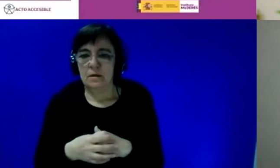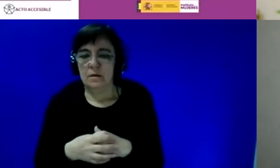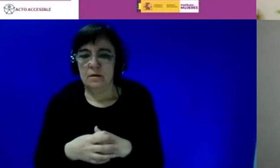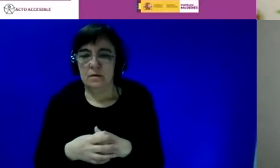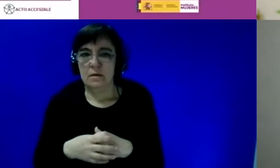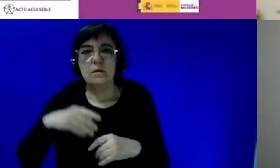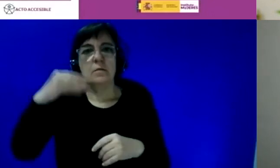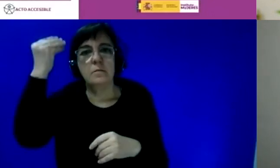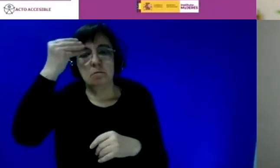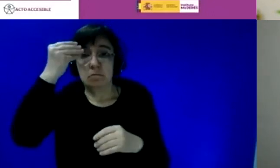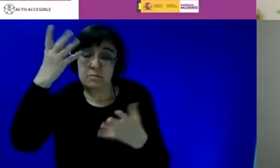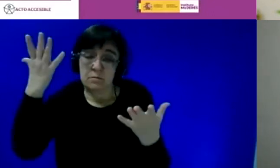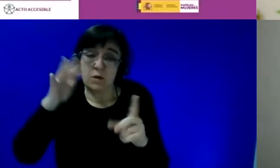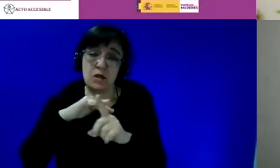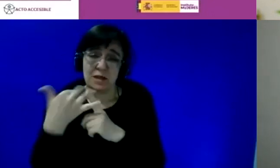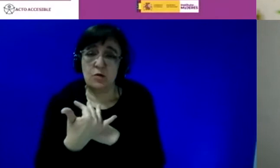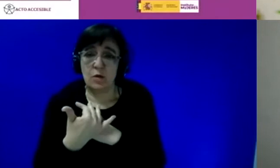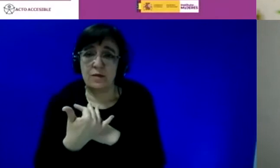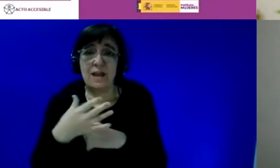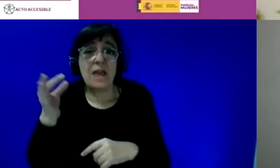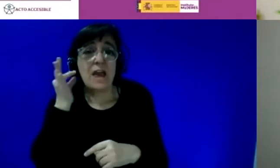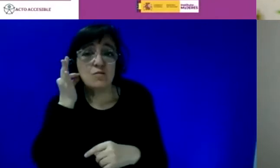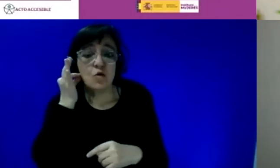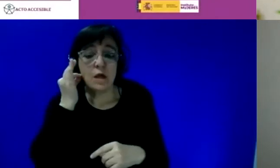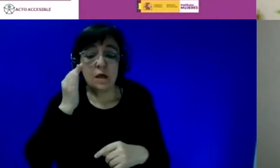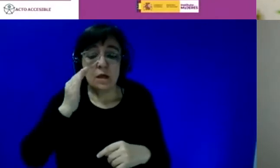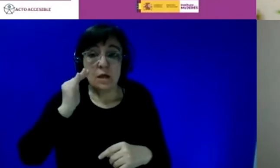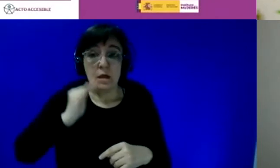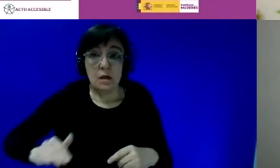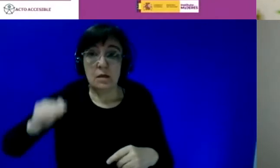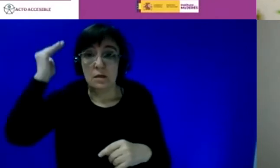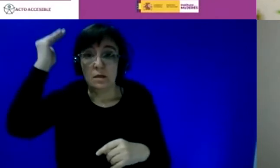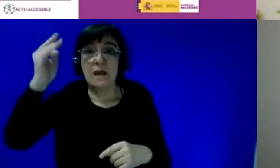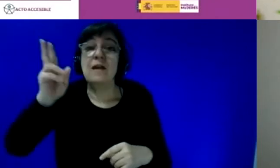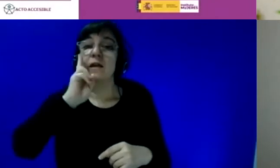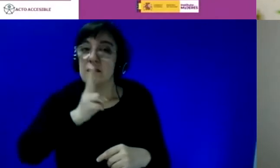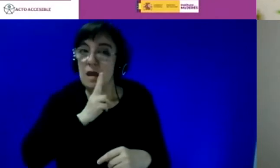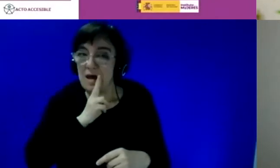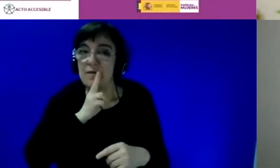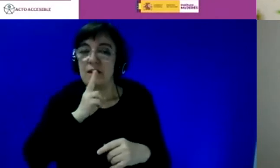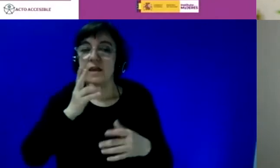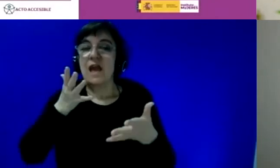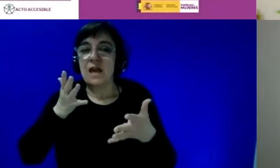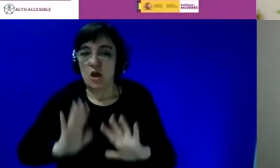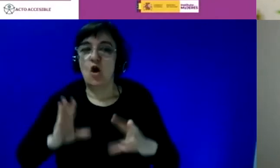and mothers of children with disabilities. How do you think we can help you?